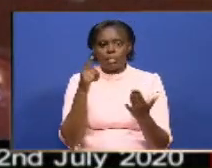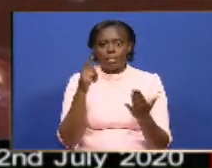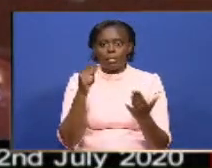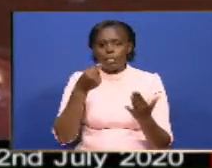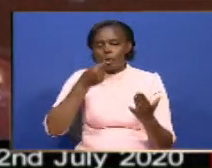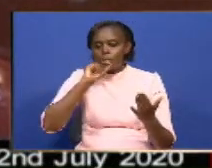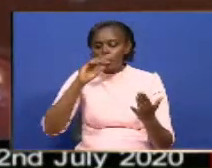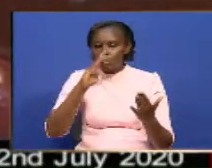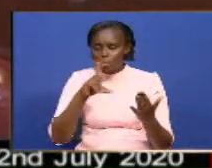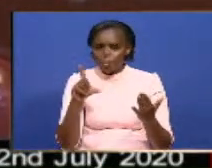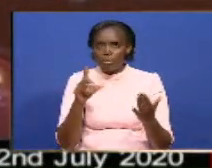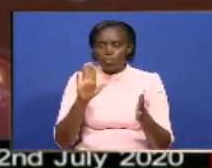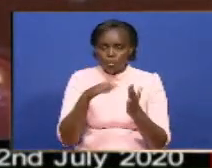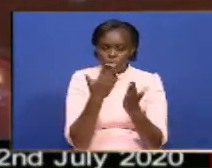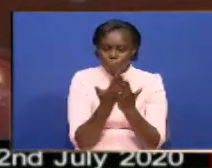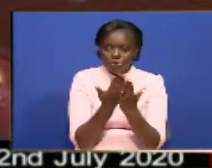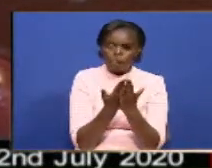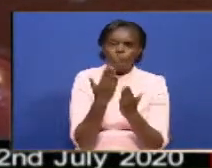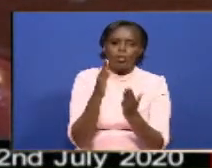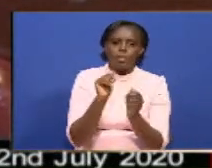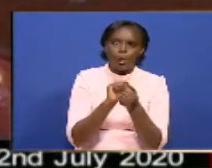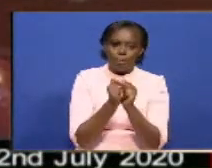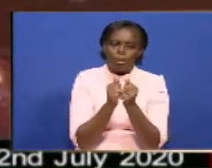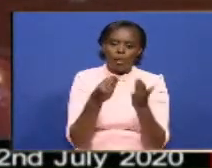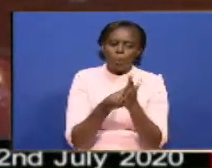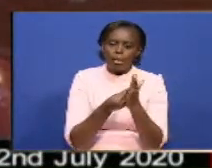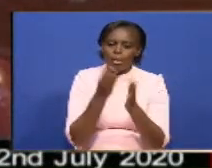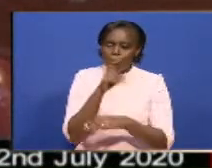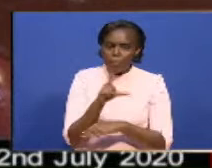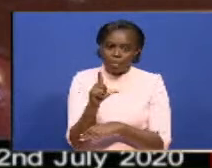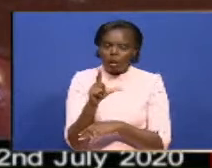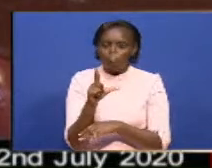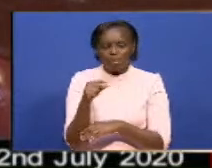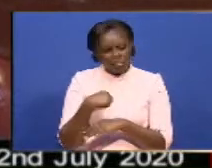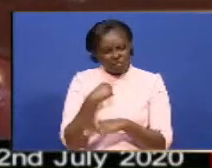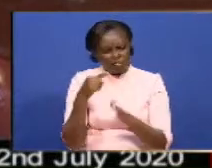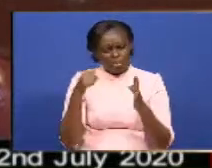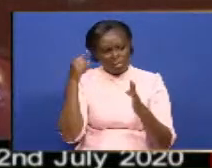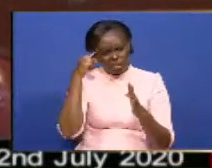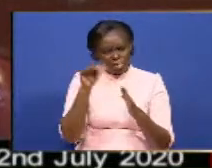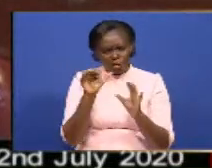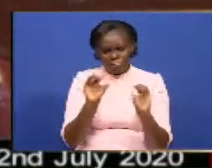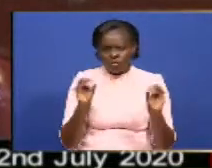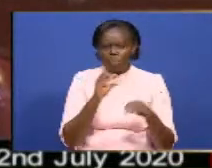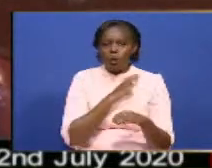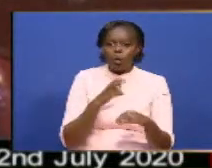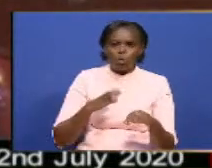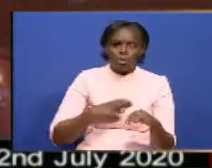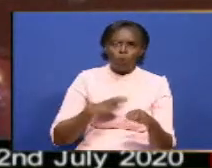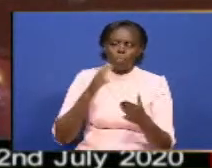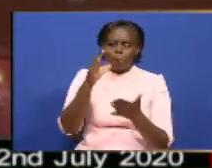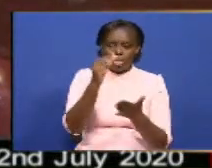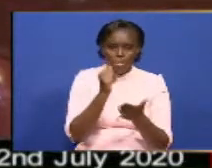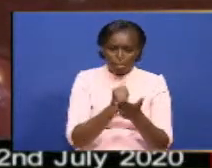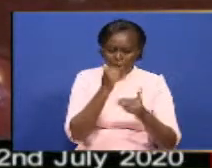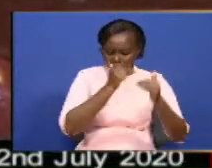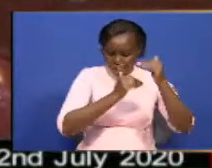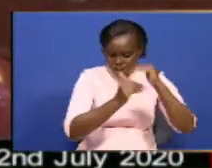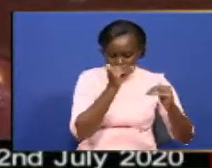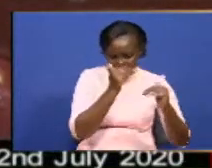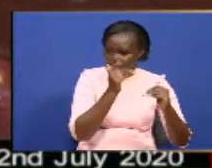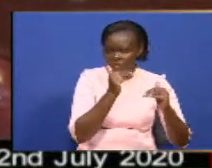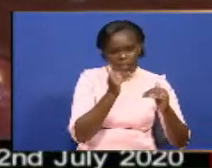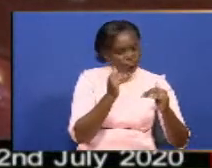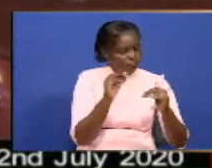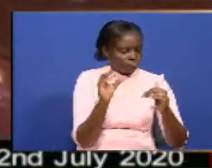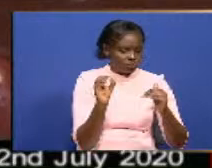proposed an amendment, and I was told that is money bill. I don't think it is. That the committee should hire experts, not co-opt people. This